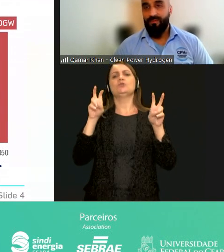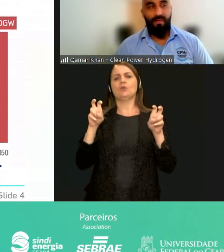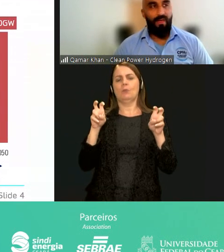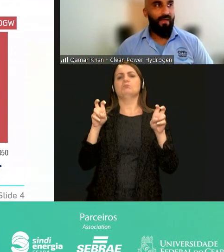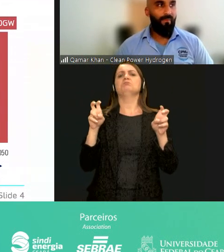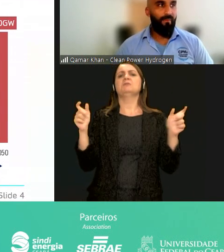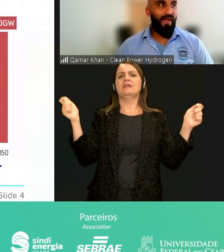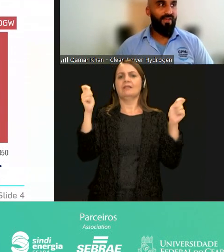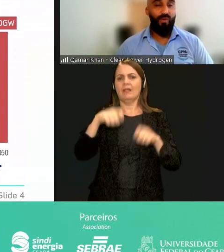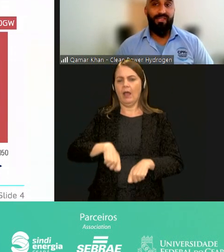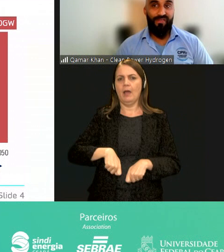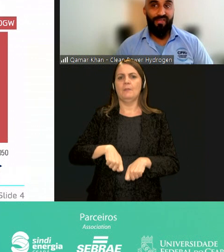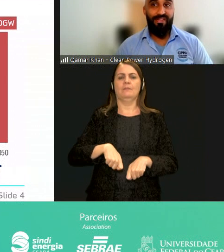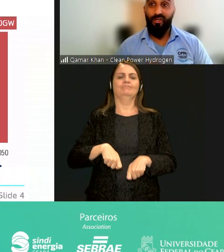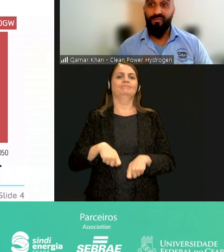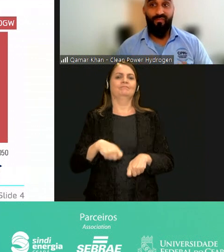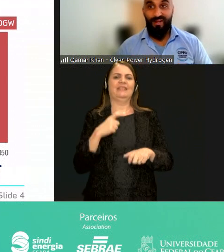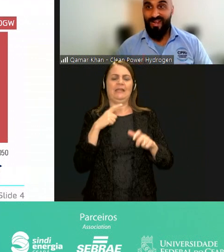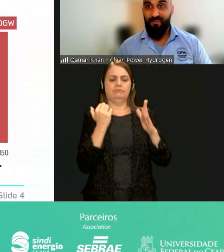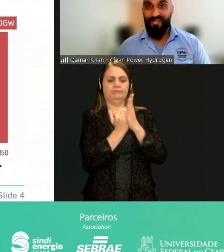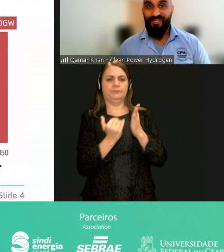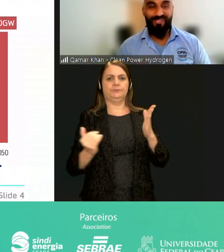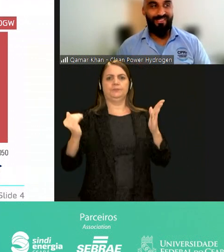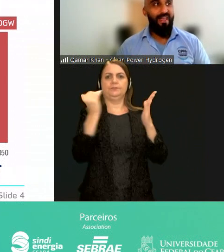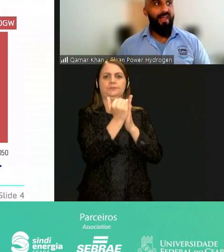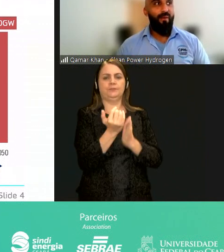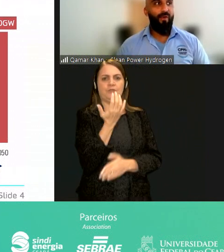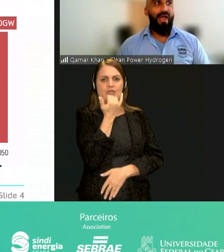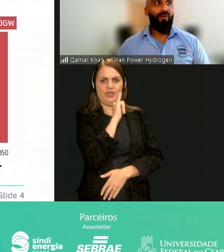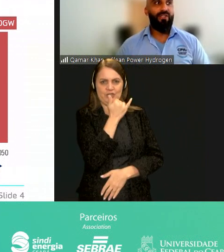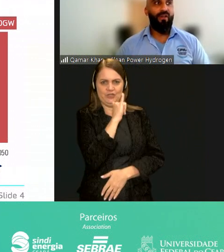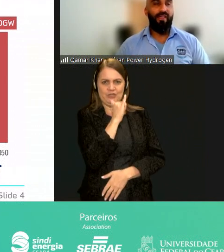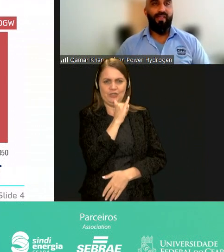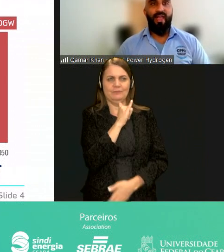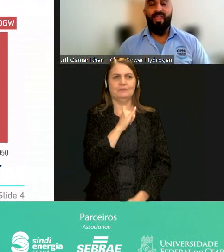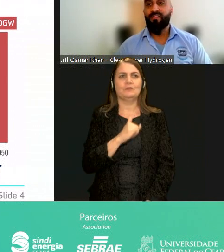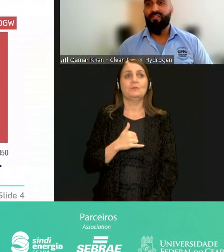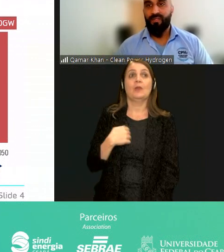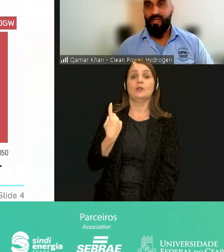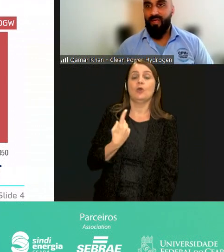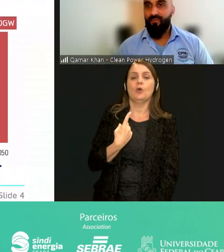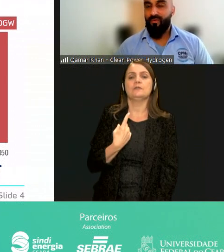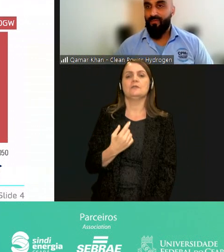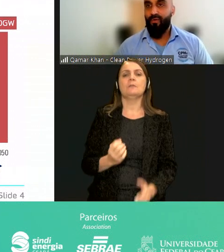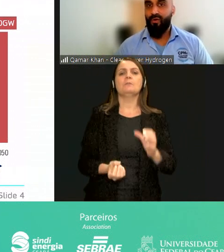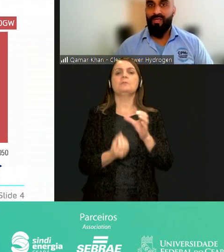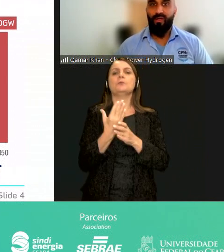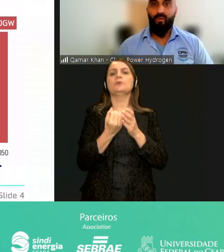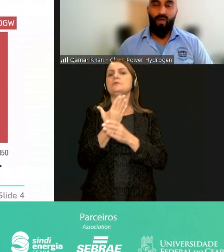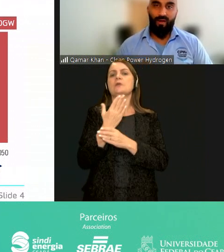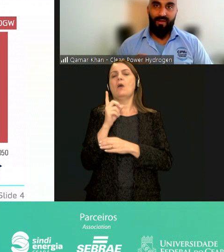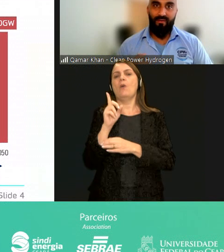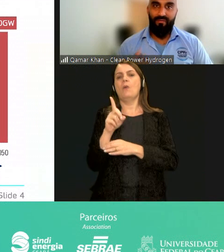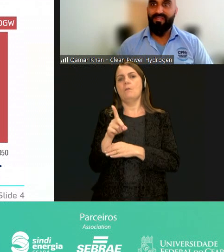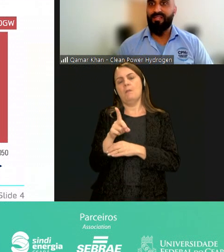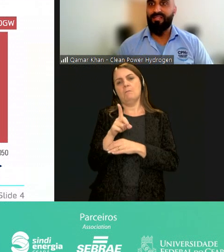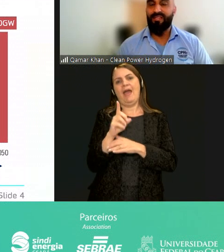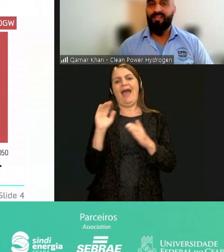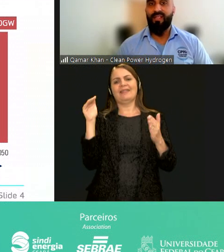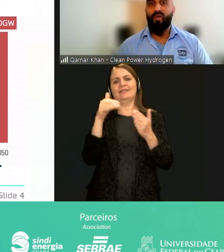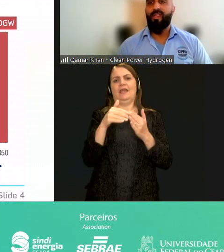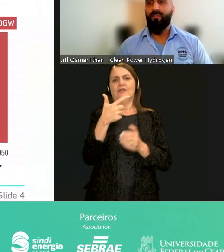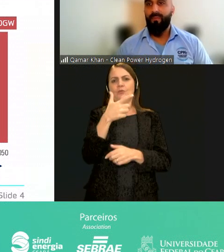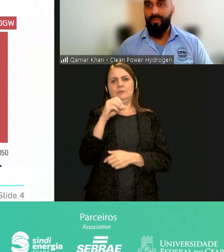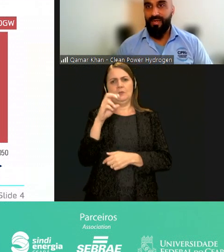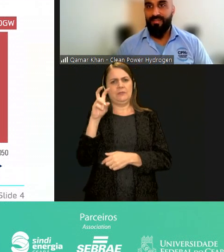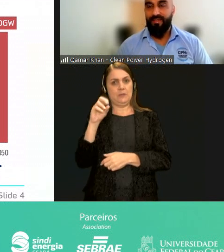production by 2030. I know it's very ambitious, but our target is to aim for a 4 gigawatt facility